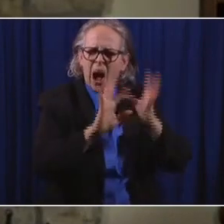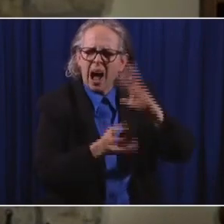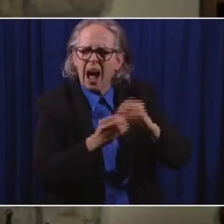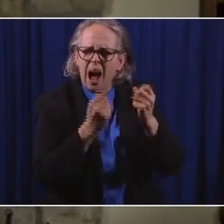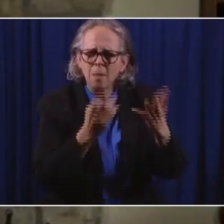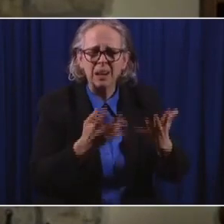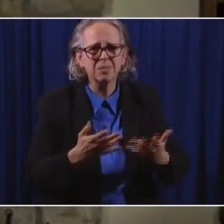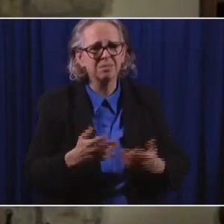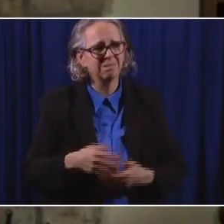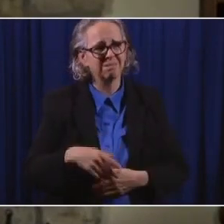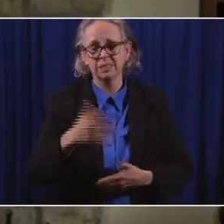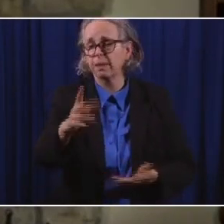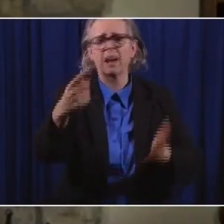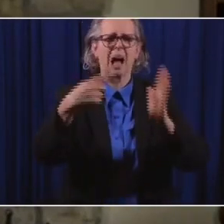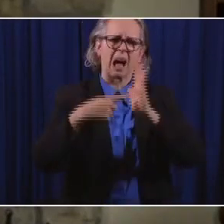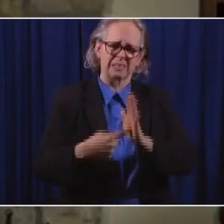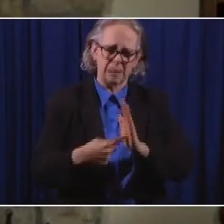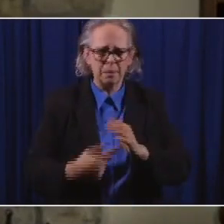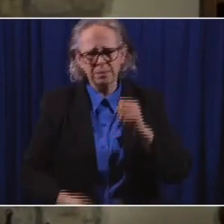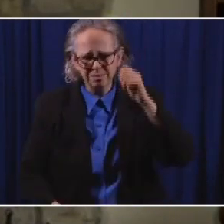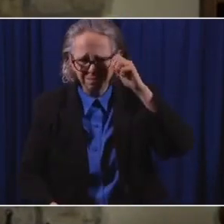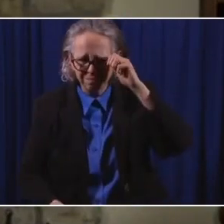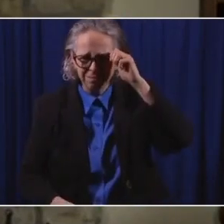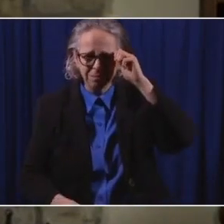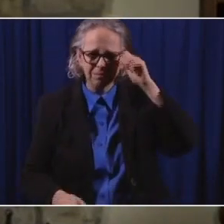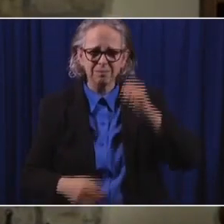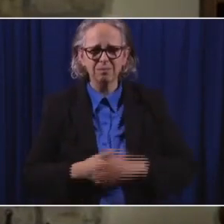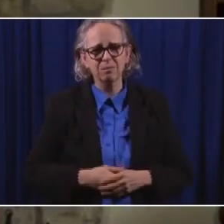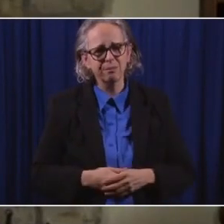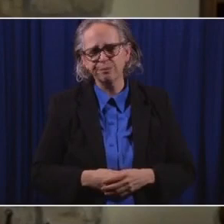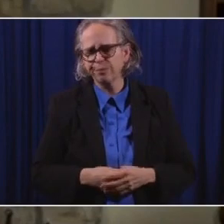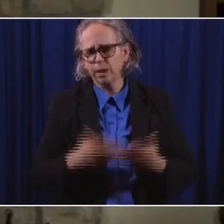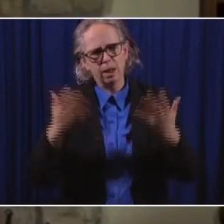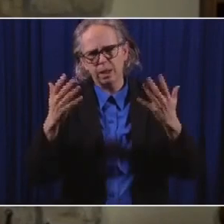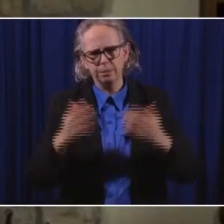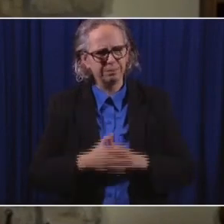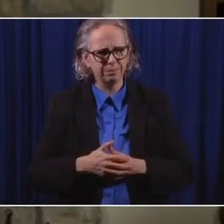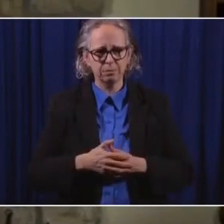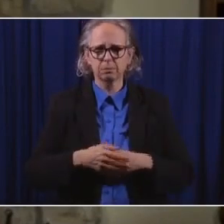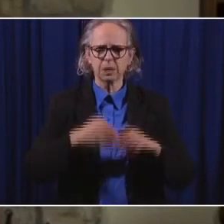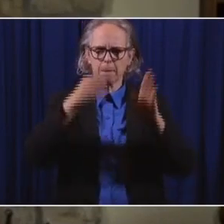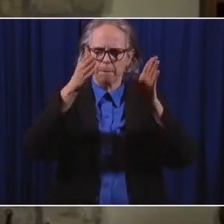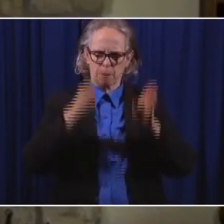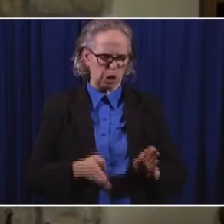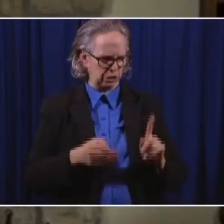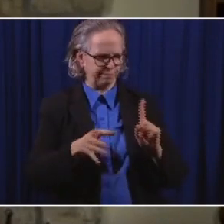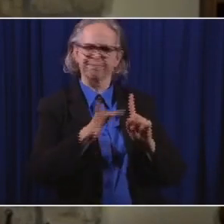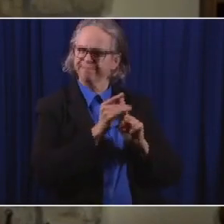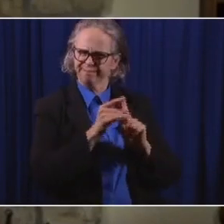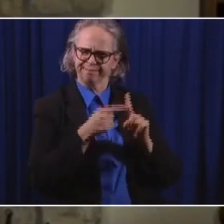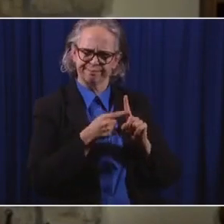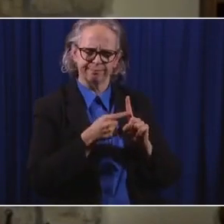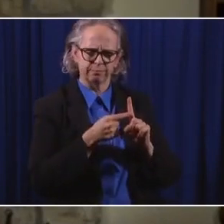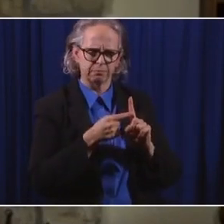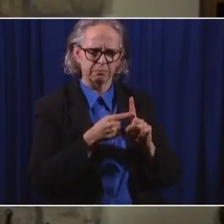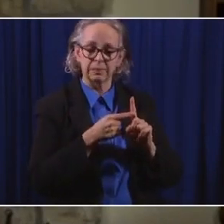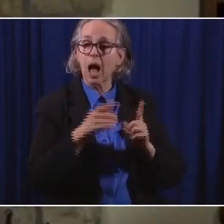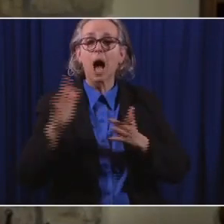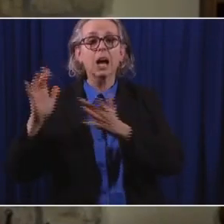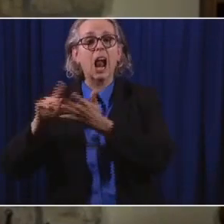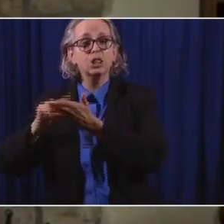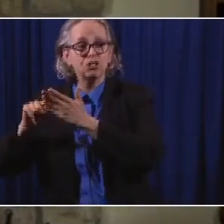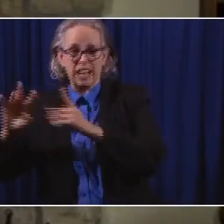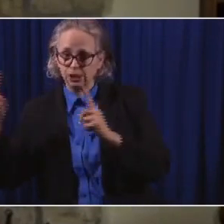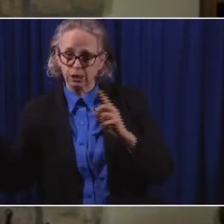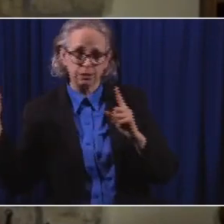say someone has got the virus, you're on the phone with them, the tracer's on the phone with them, and